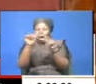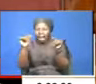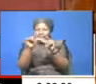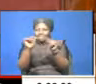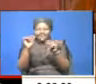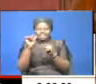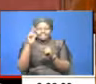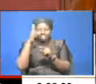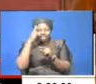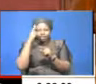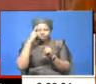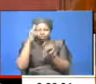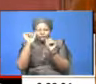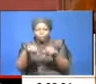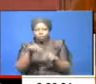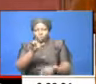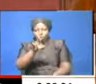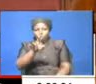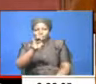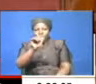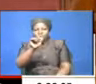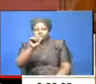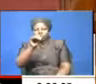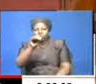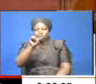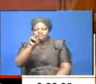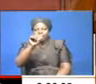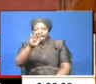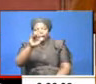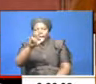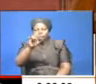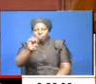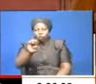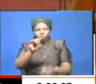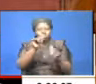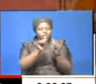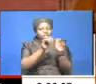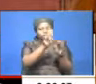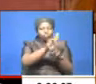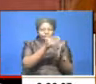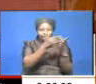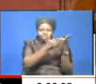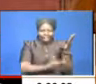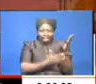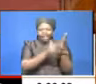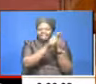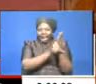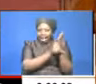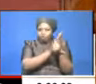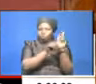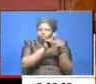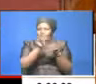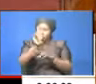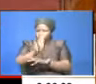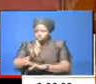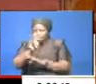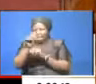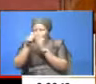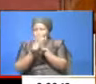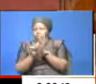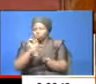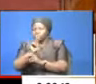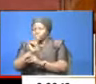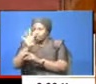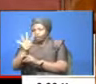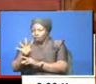as used under that article. He also made reference to Article 24 of the